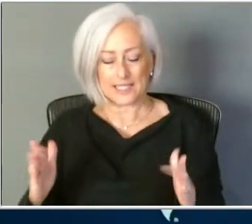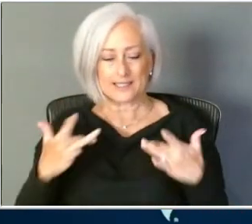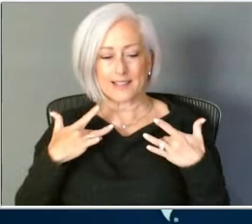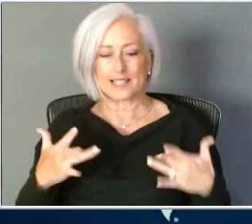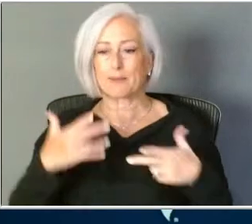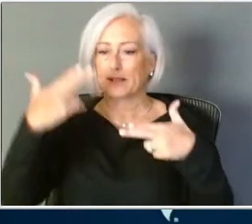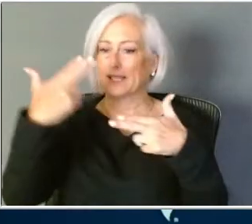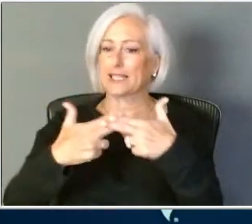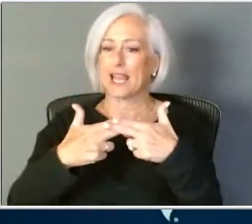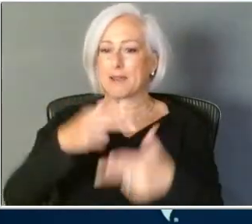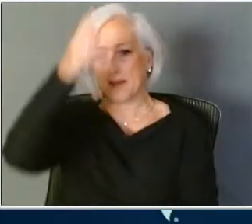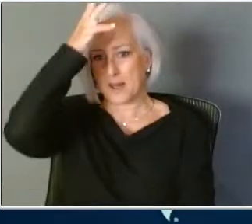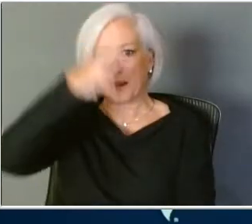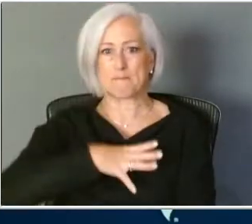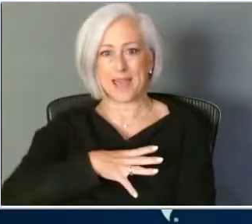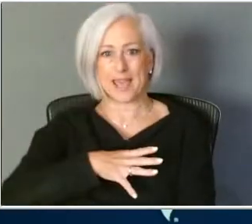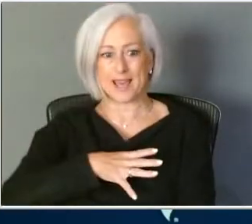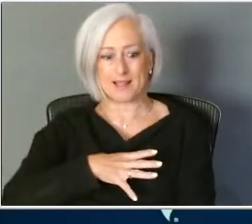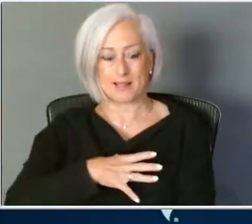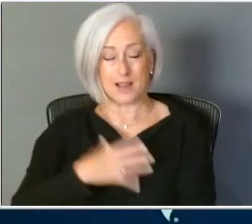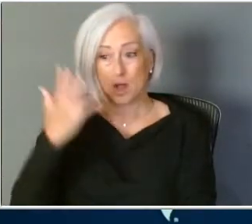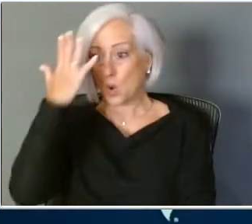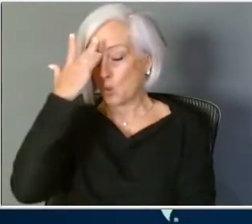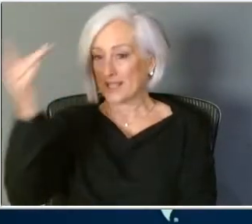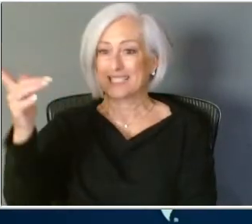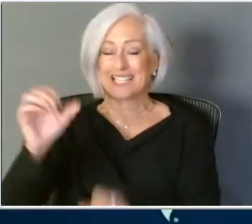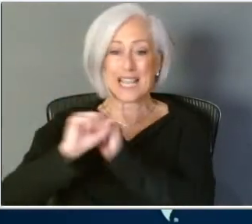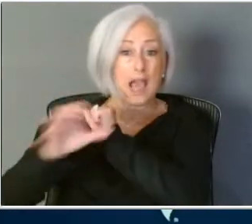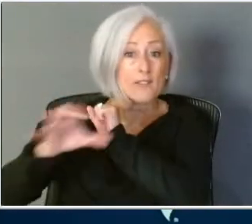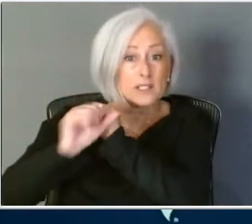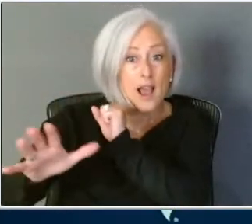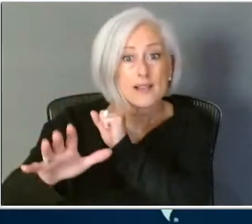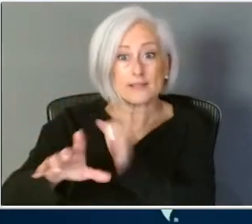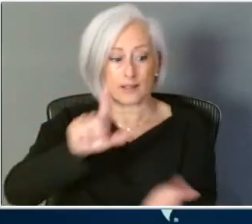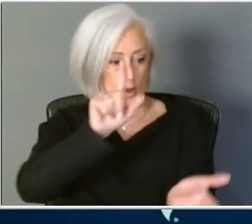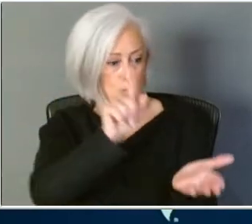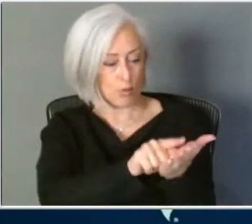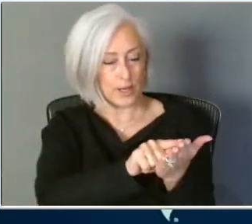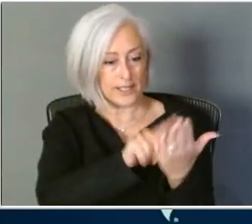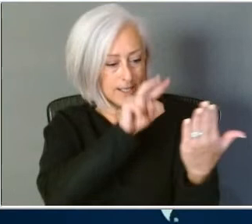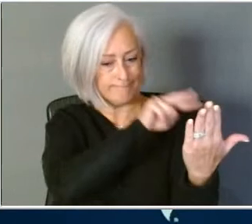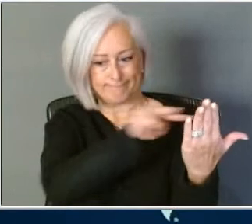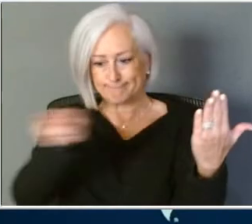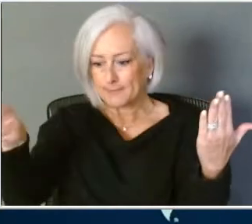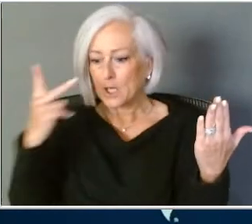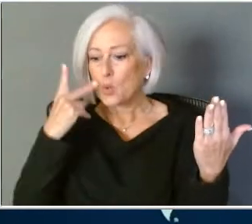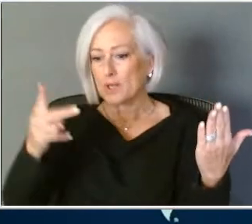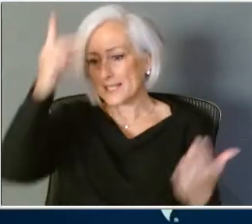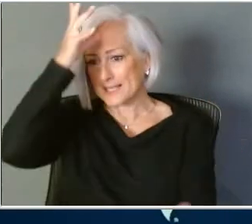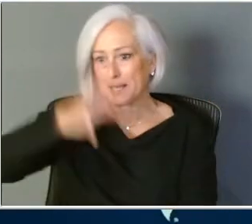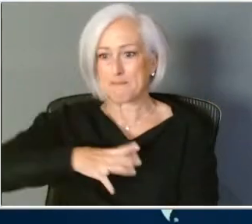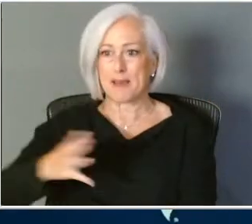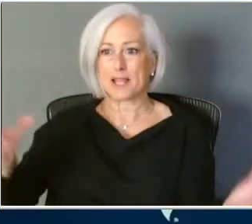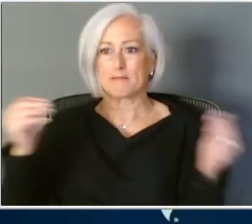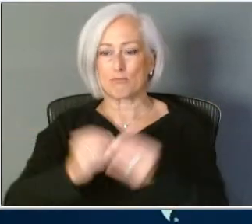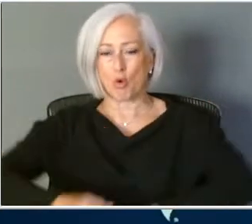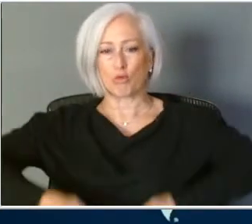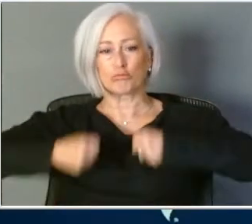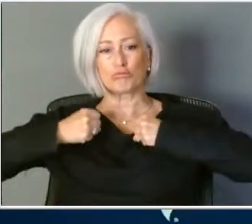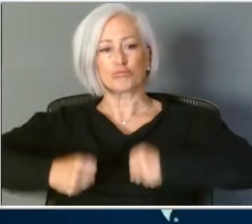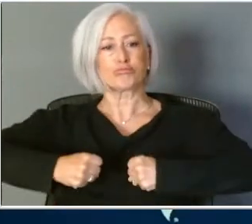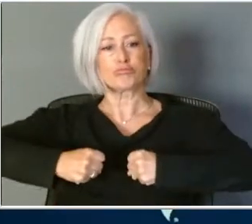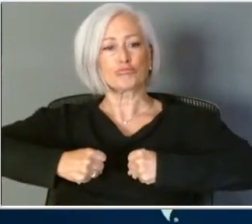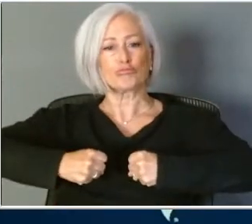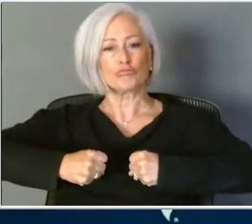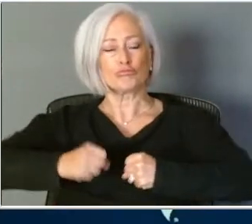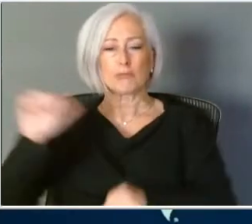we see in print media, that's what we see on television. So I think we need to do a better job as a society of showing representation of what female